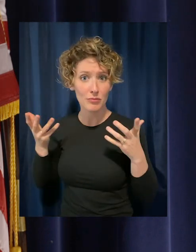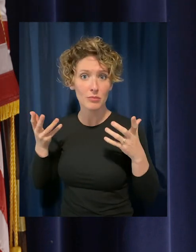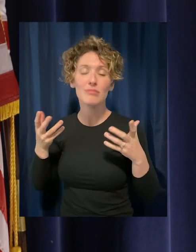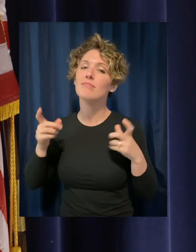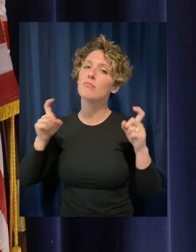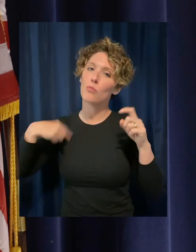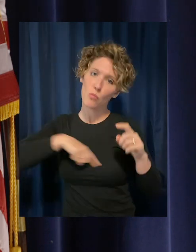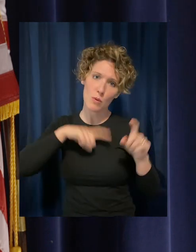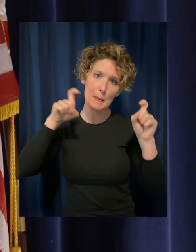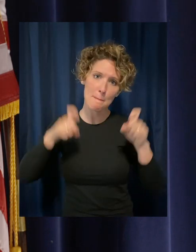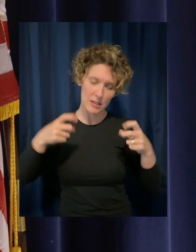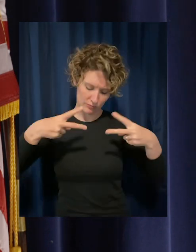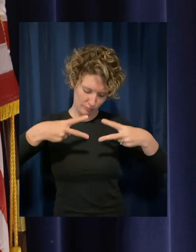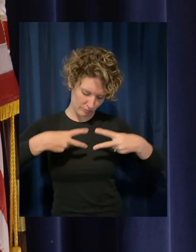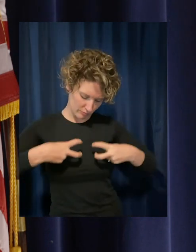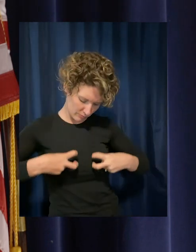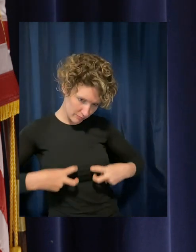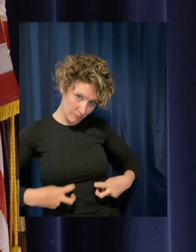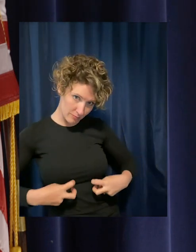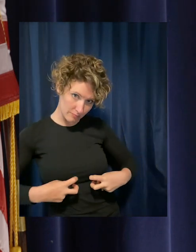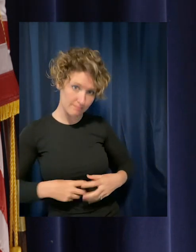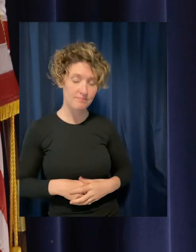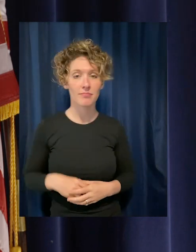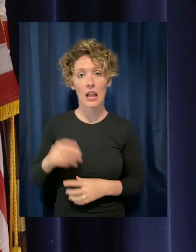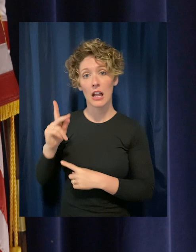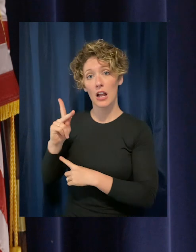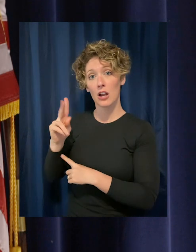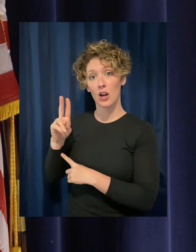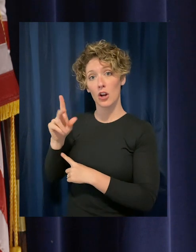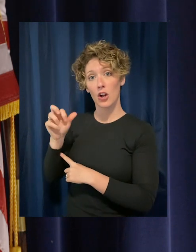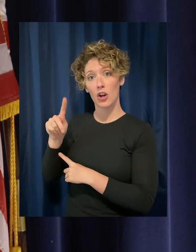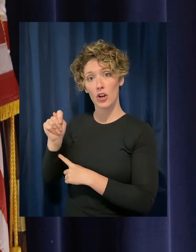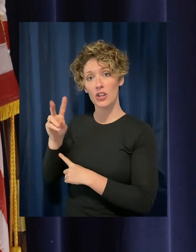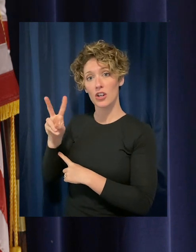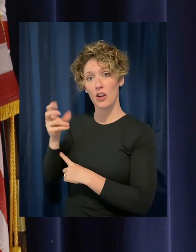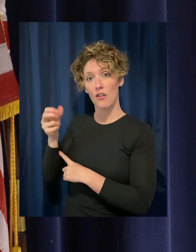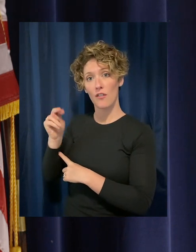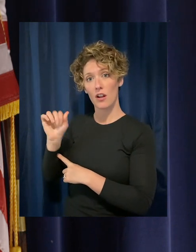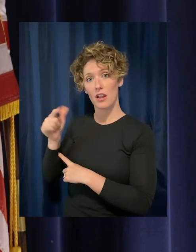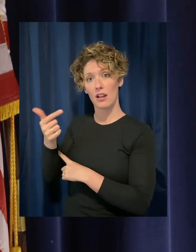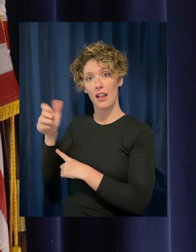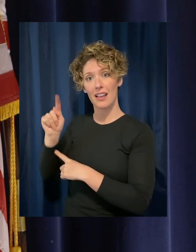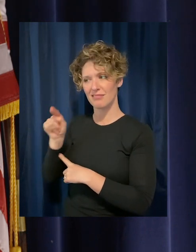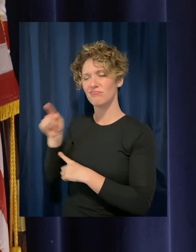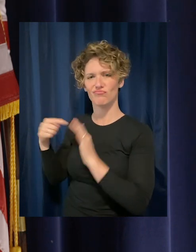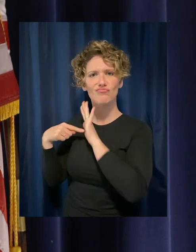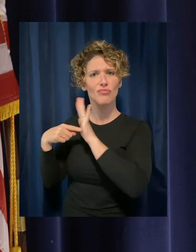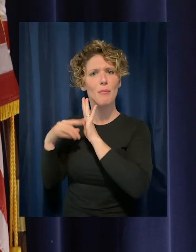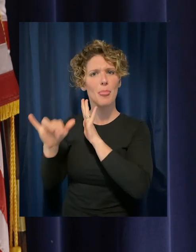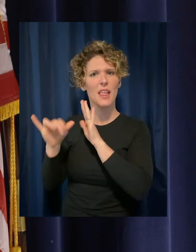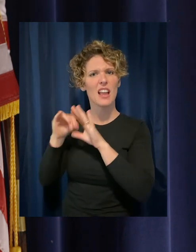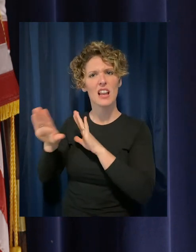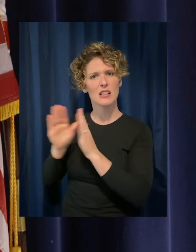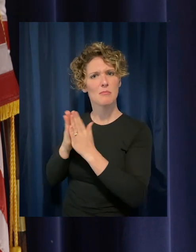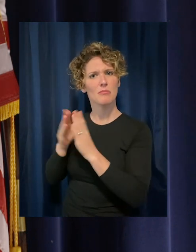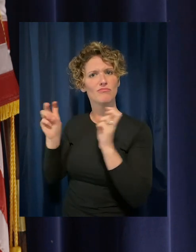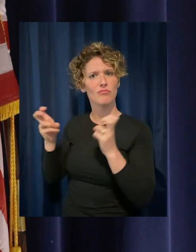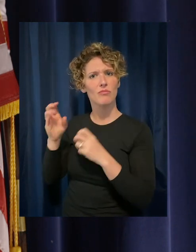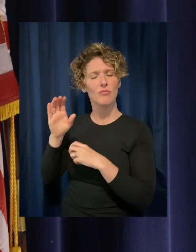now. Kurt Vonnegut illustrates this idea in his novel Slaughterhouse-Five, with a group of aliens